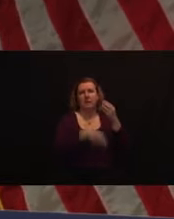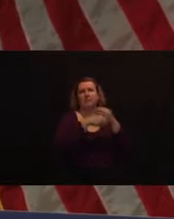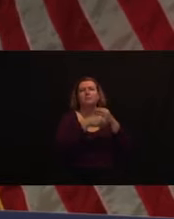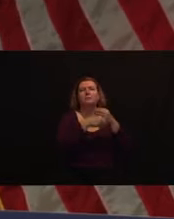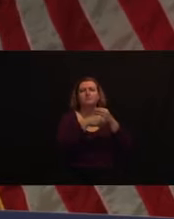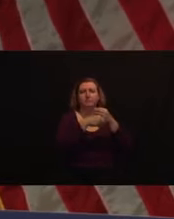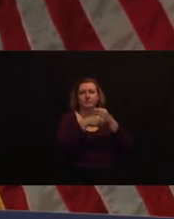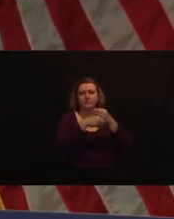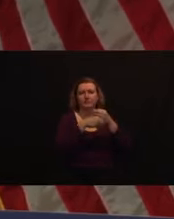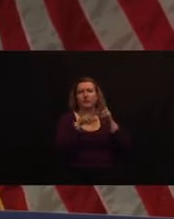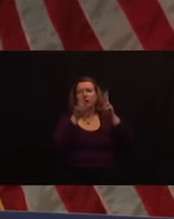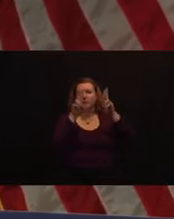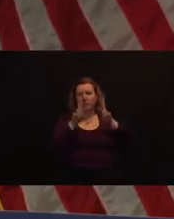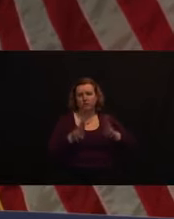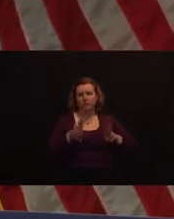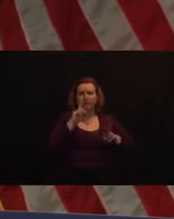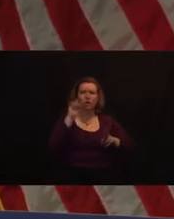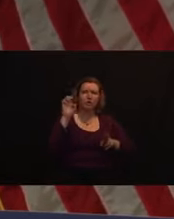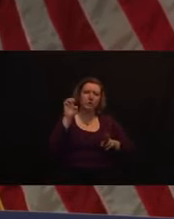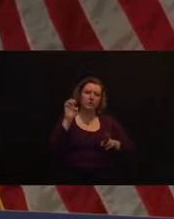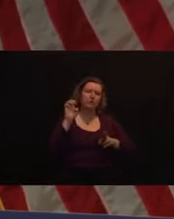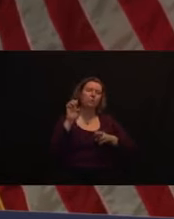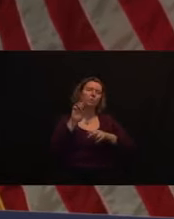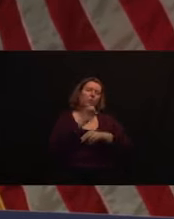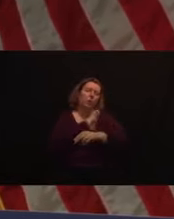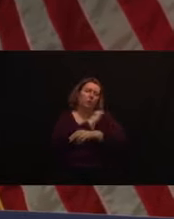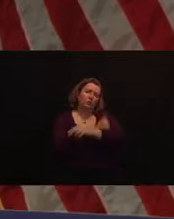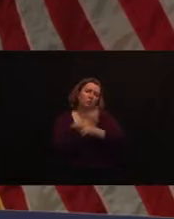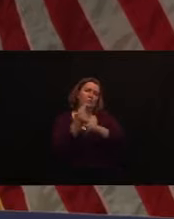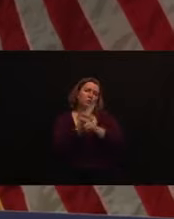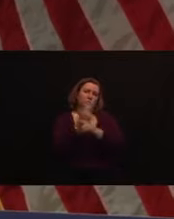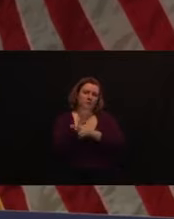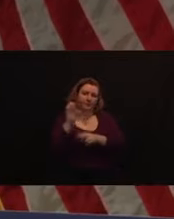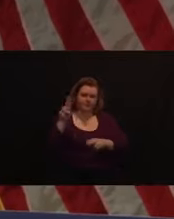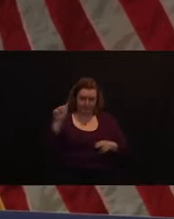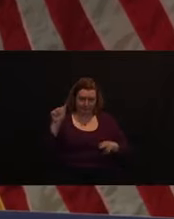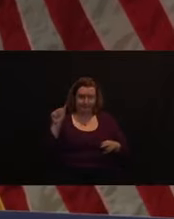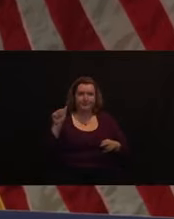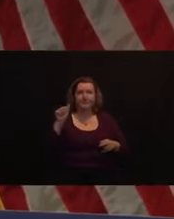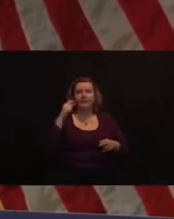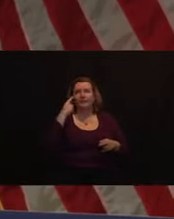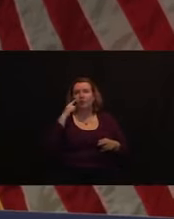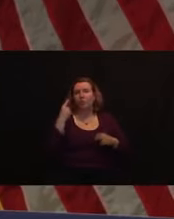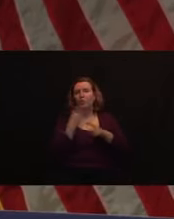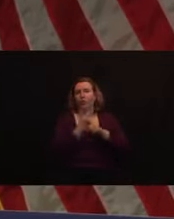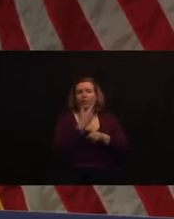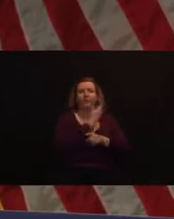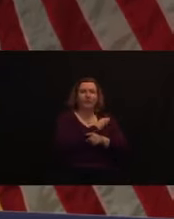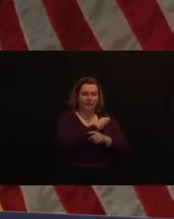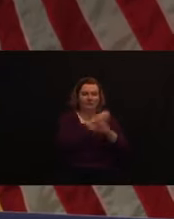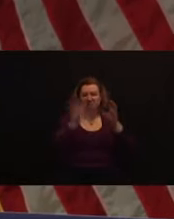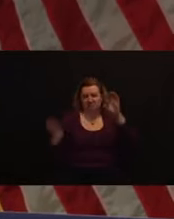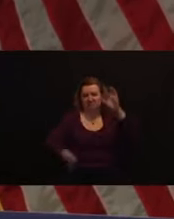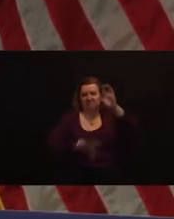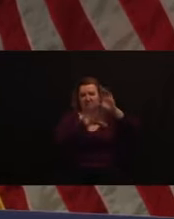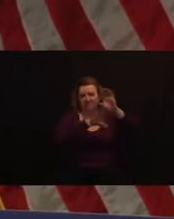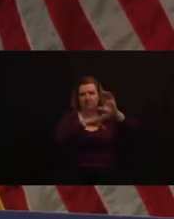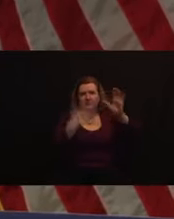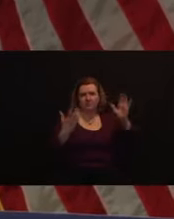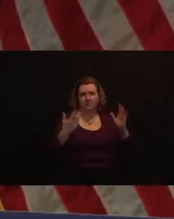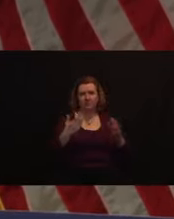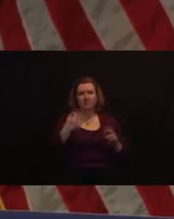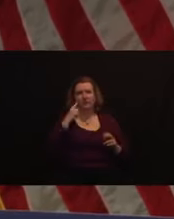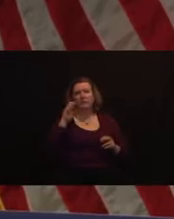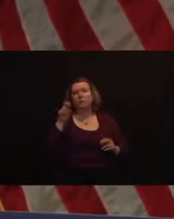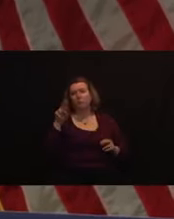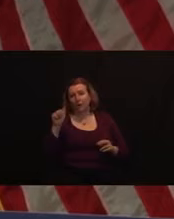to extend their emergency use authorization that they currently have for the vaccine. If, let's say they file for that in the